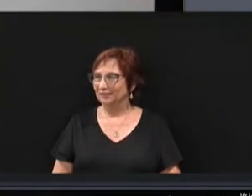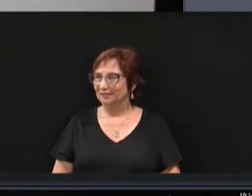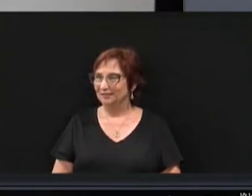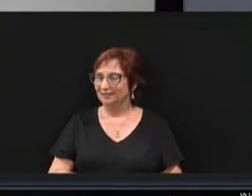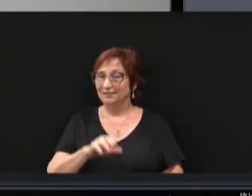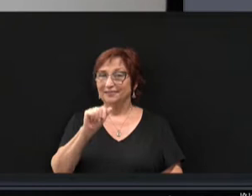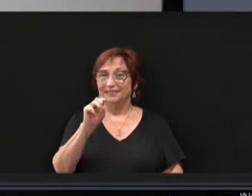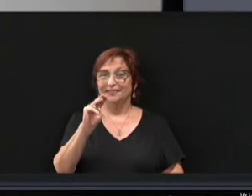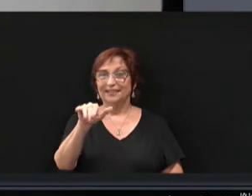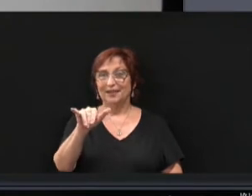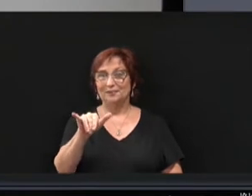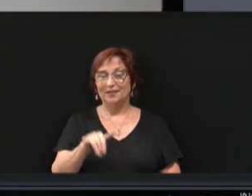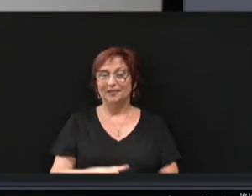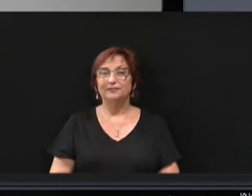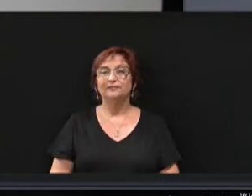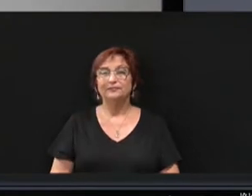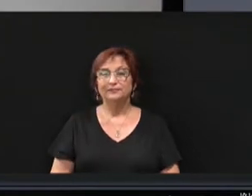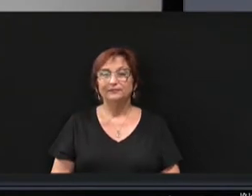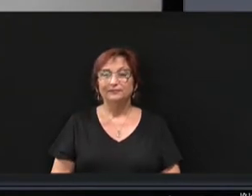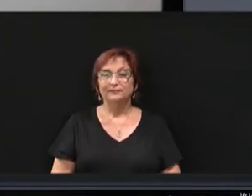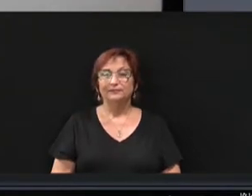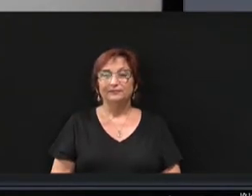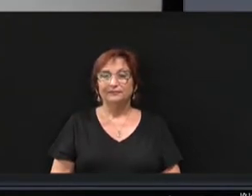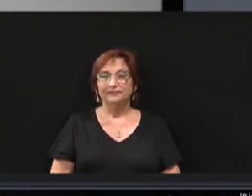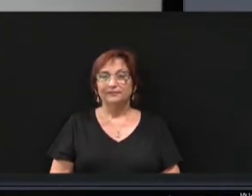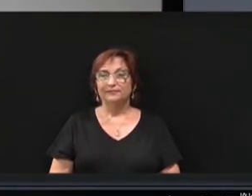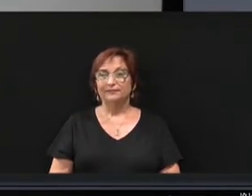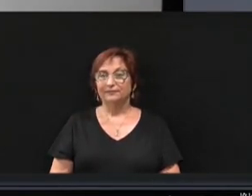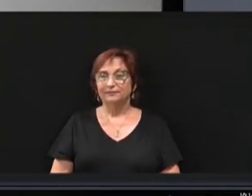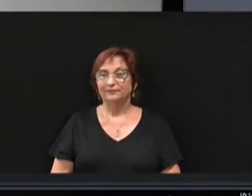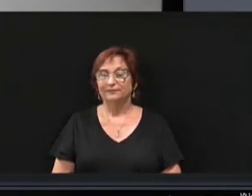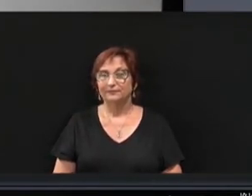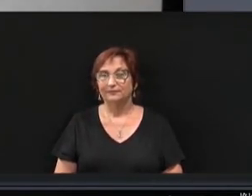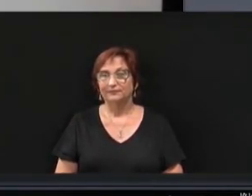Amy, could I get you to read that one, please?